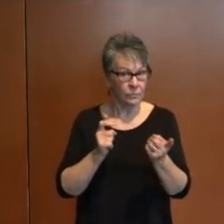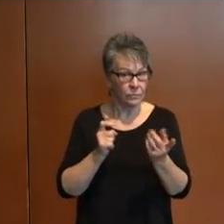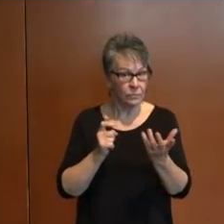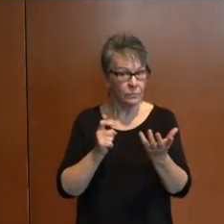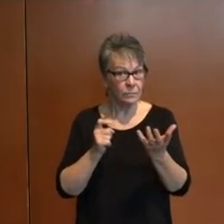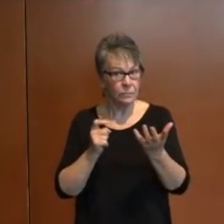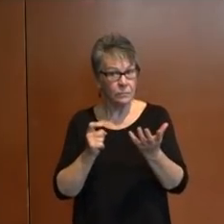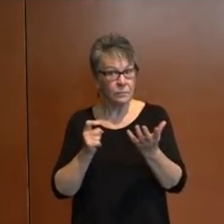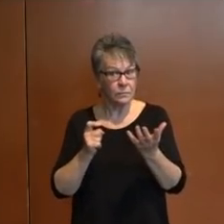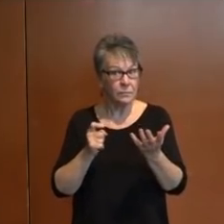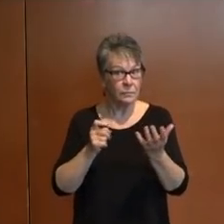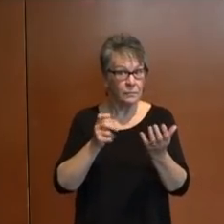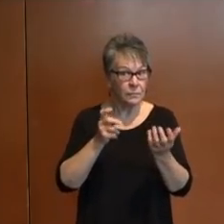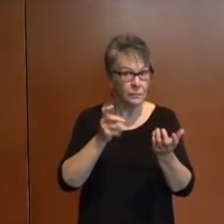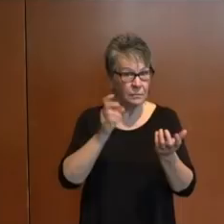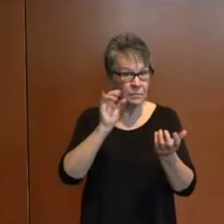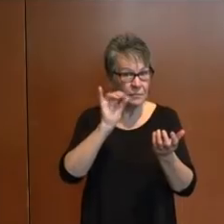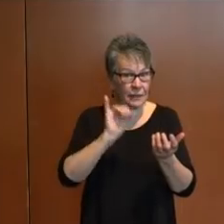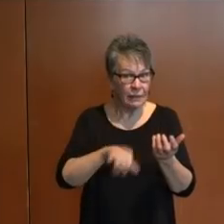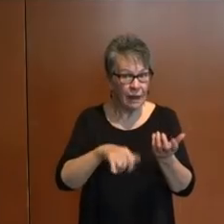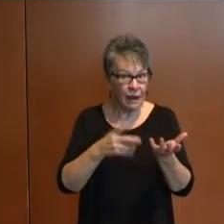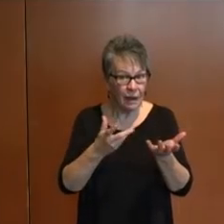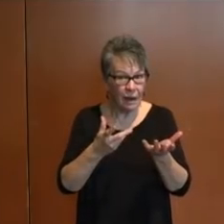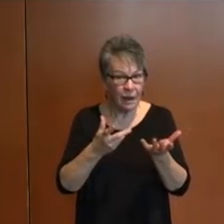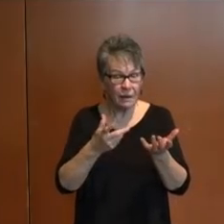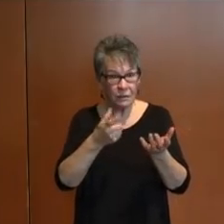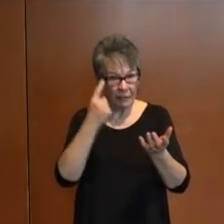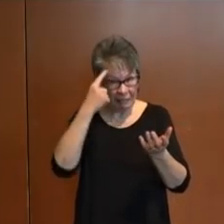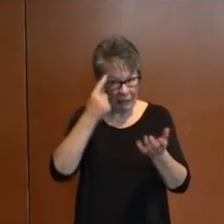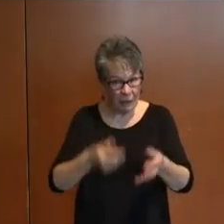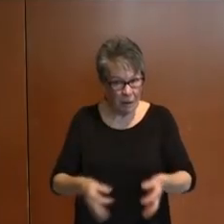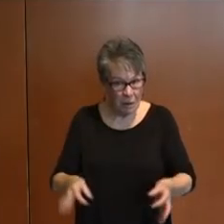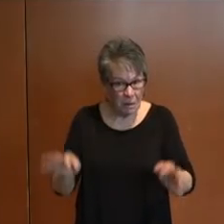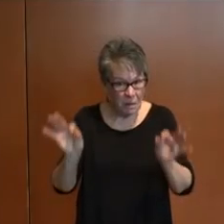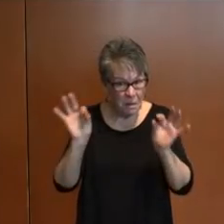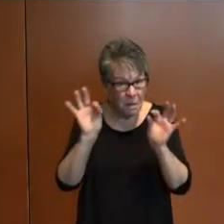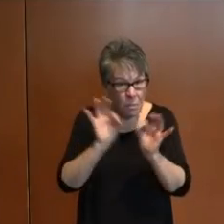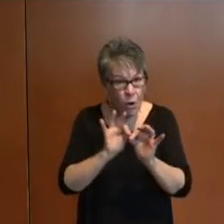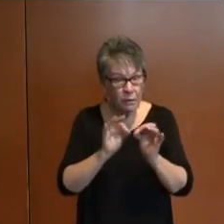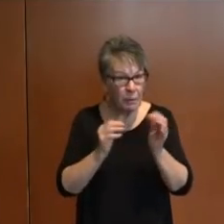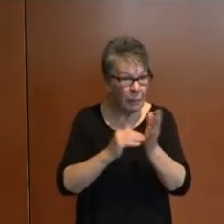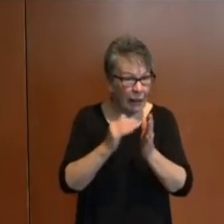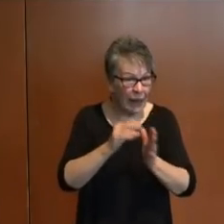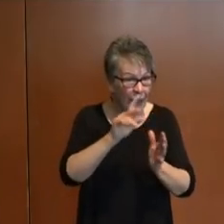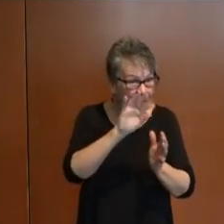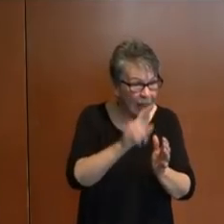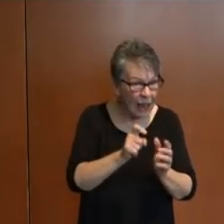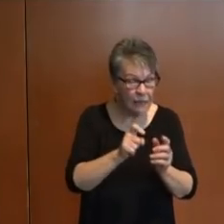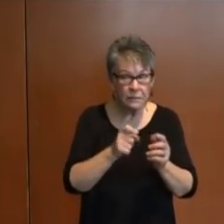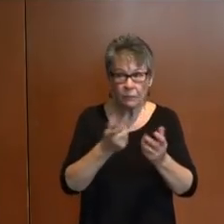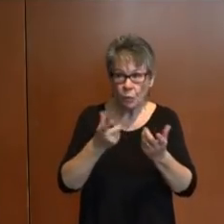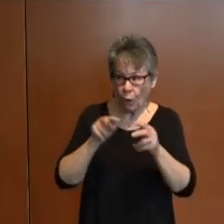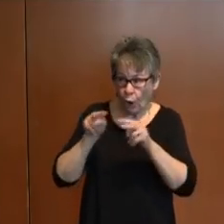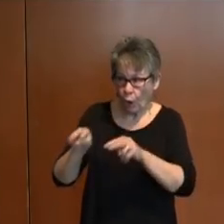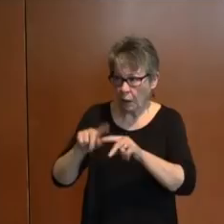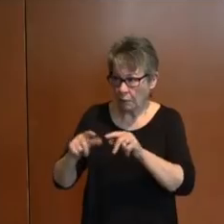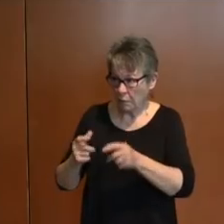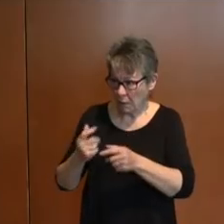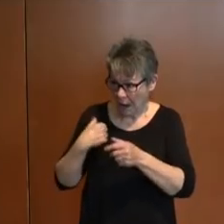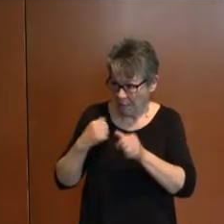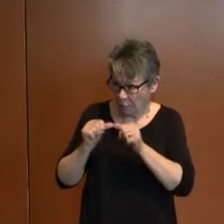revenue you can have, that you know will consistently be there. And our revenues are getting crushed right now, not surprisingly, which is why this